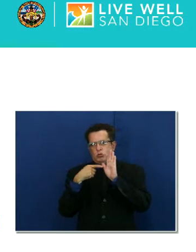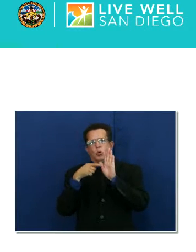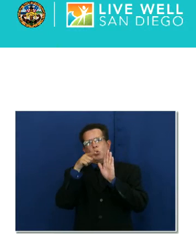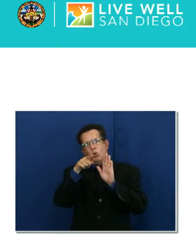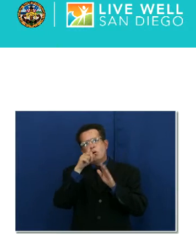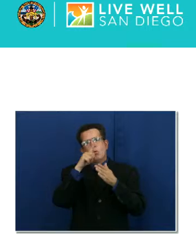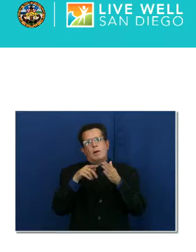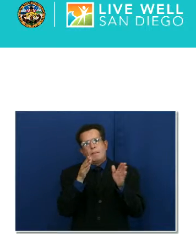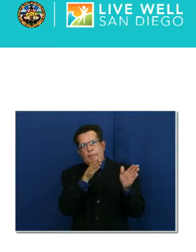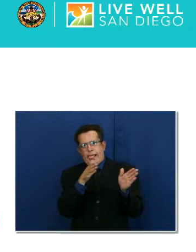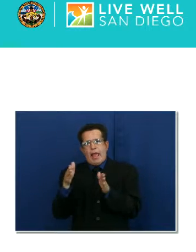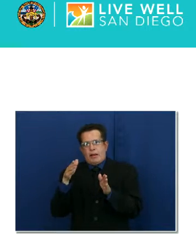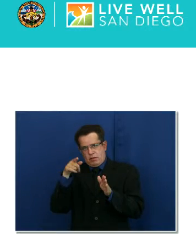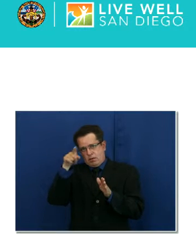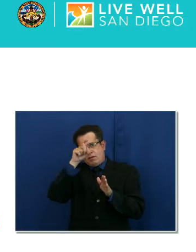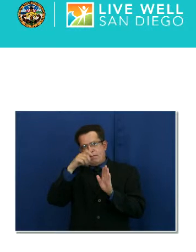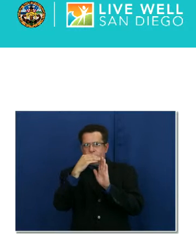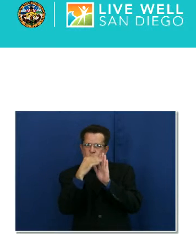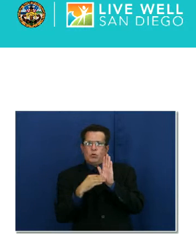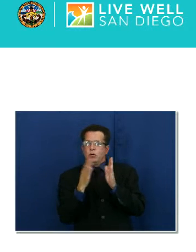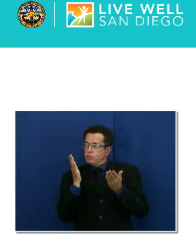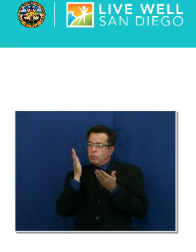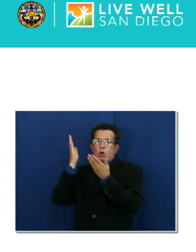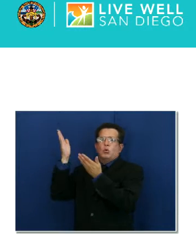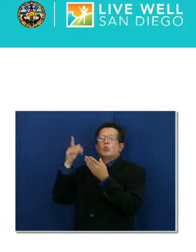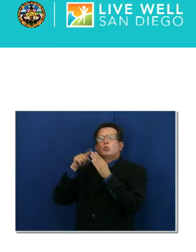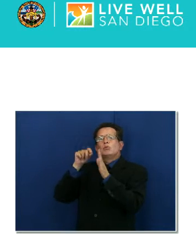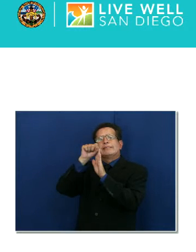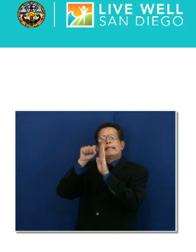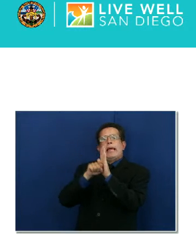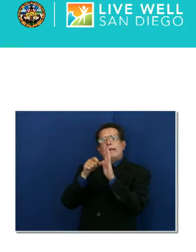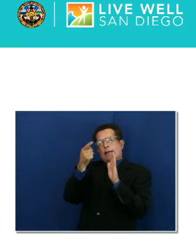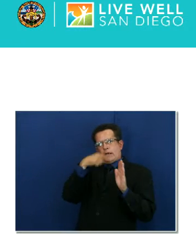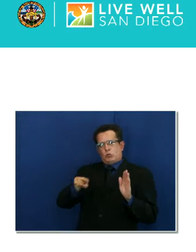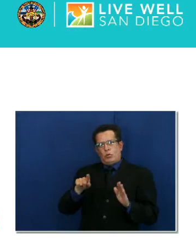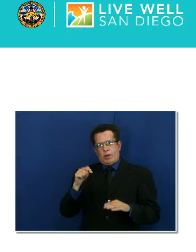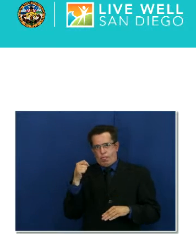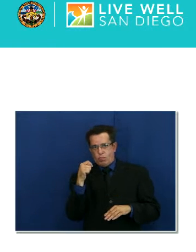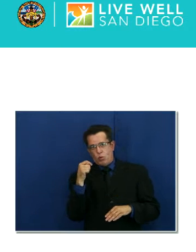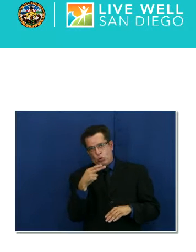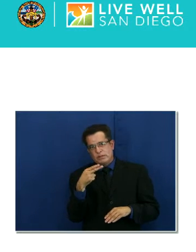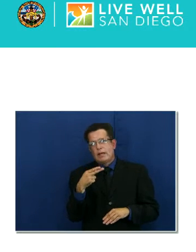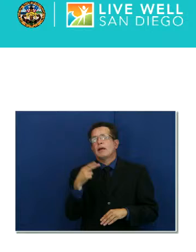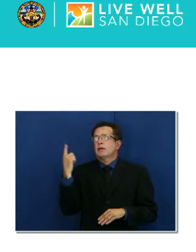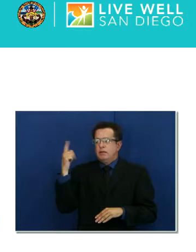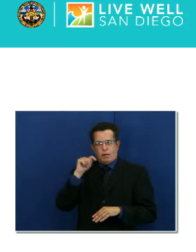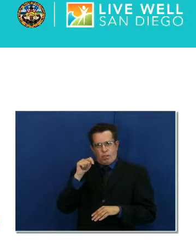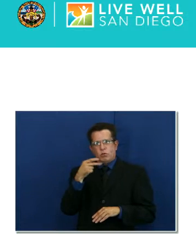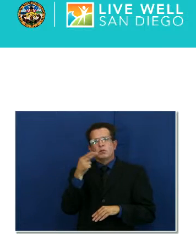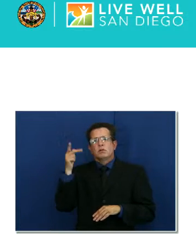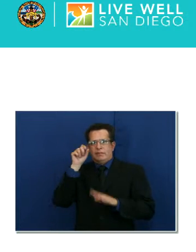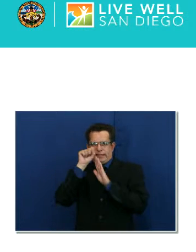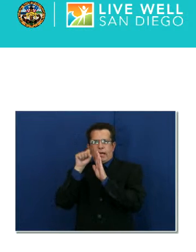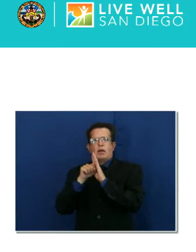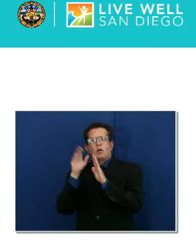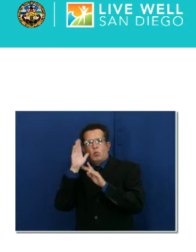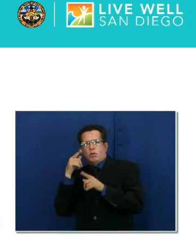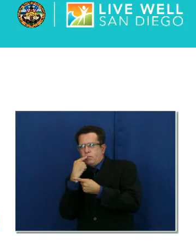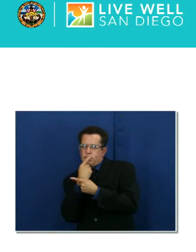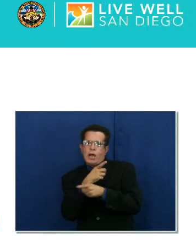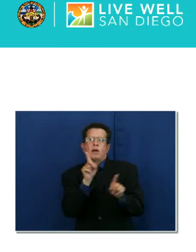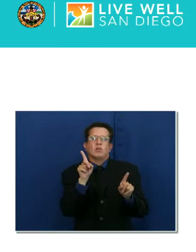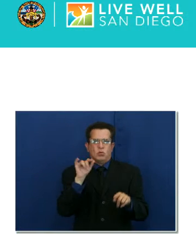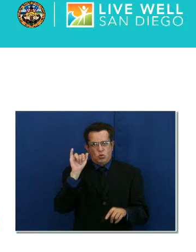that must be submitted to the state on next Thursday, and the state is also developing a playbook, which will be